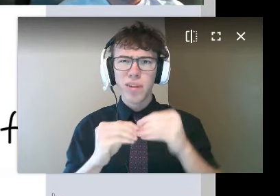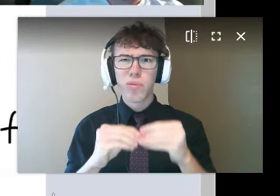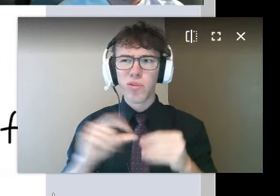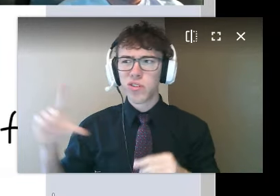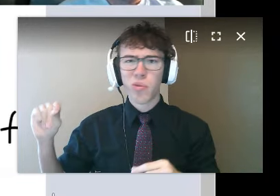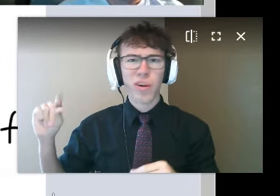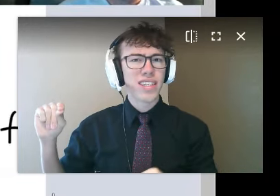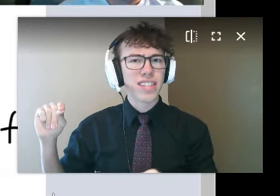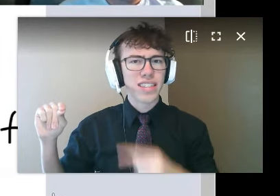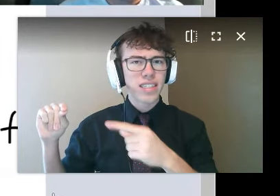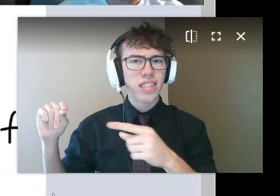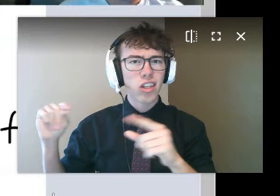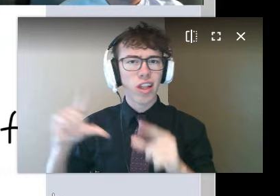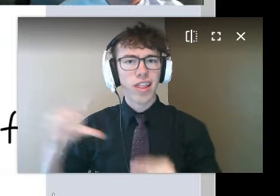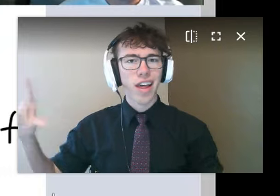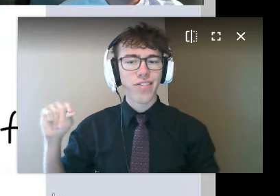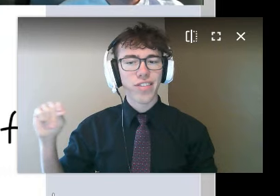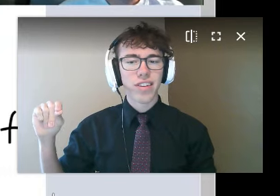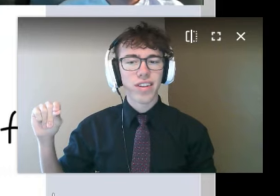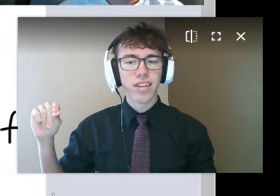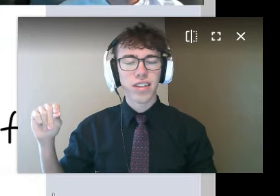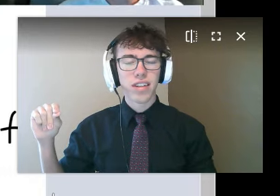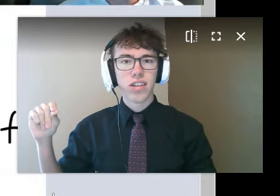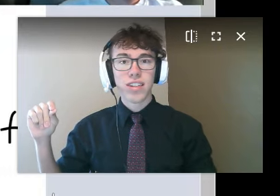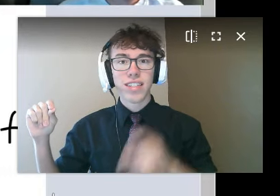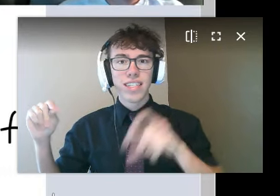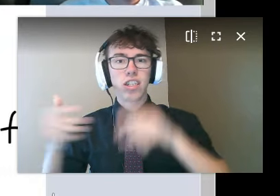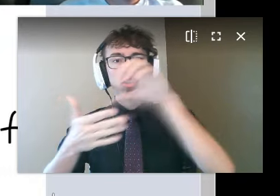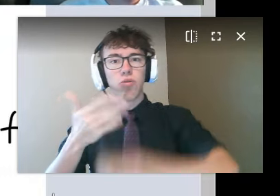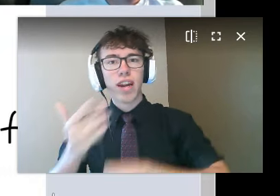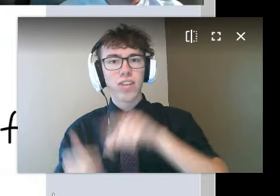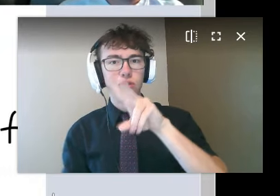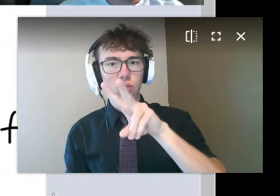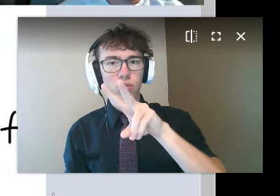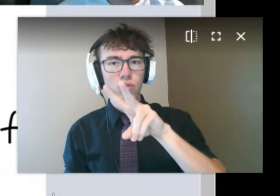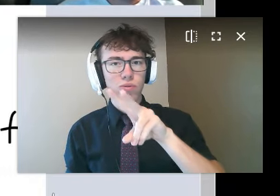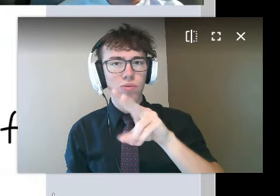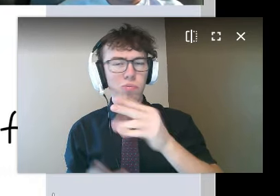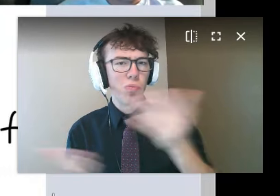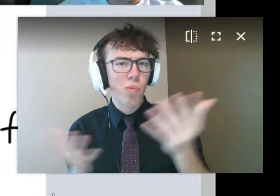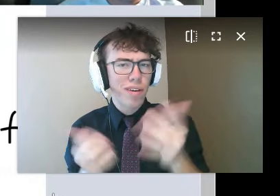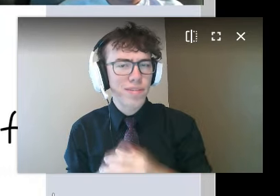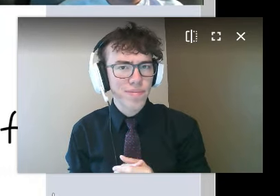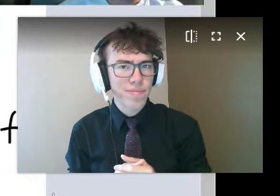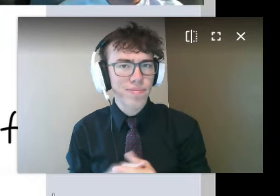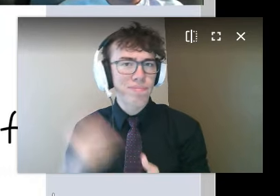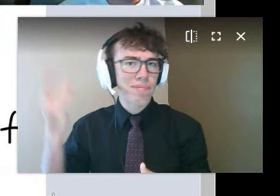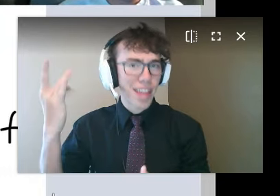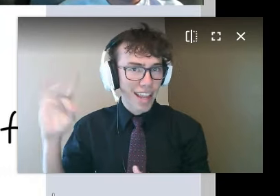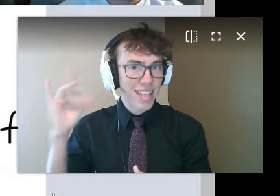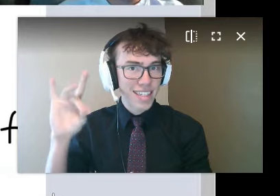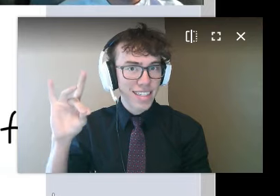So we're going to go just like this across the problem. So 20 minus 2 is 18